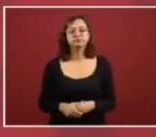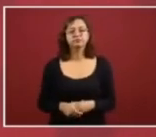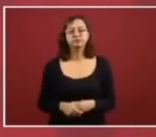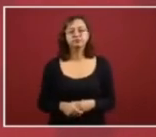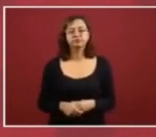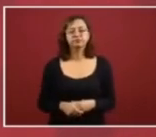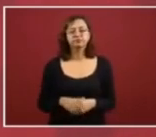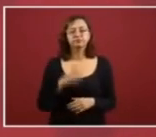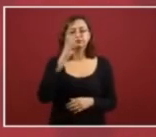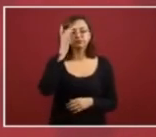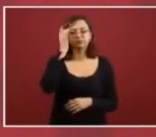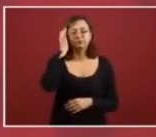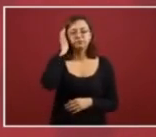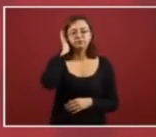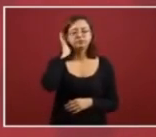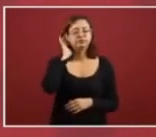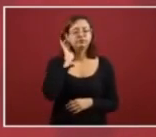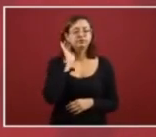practice.